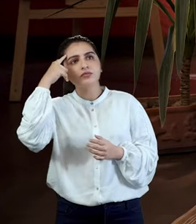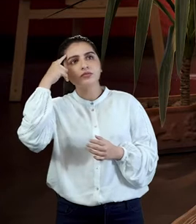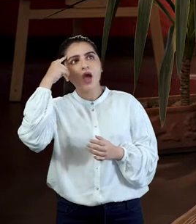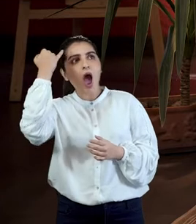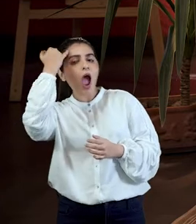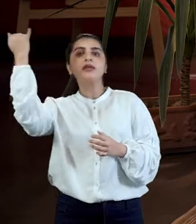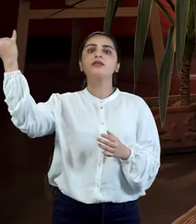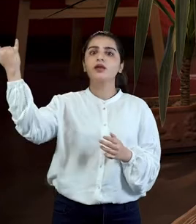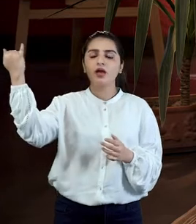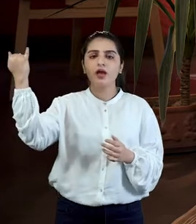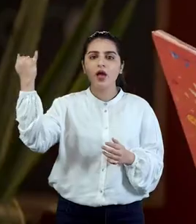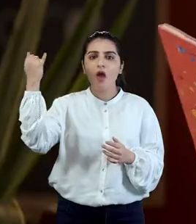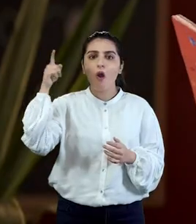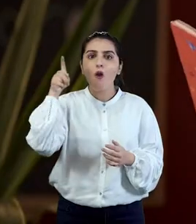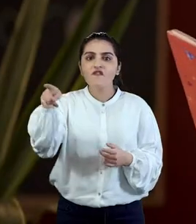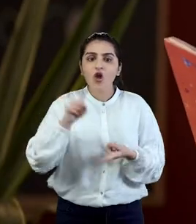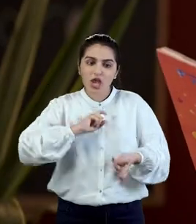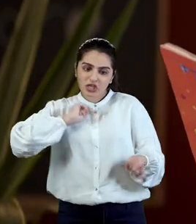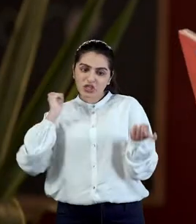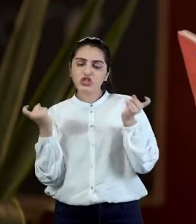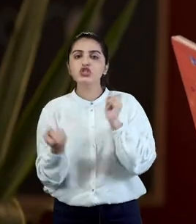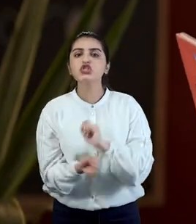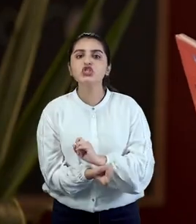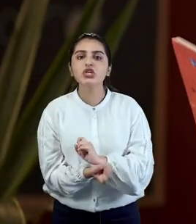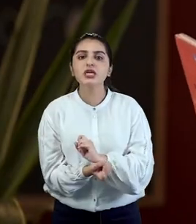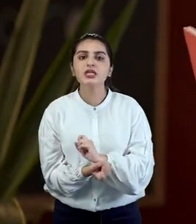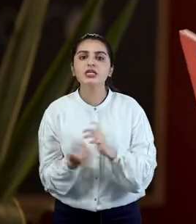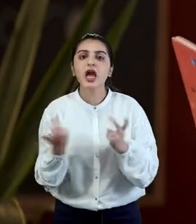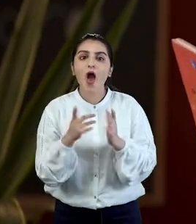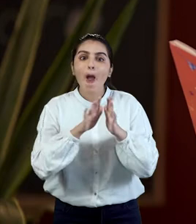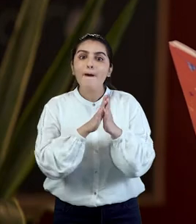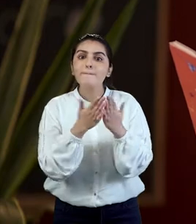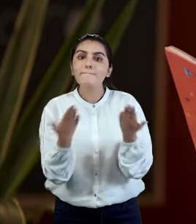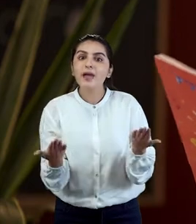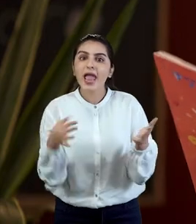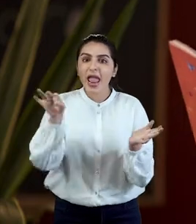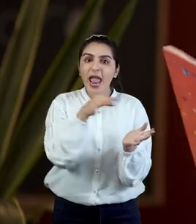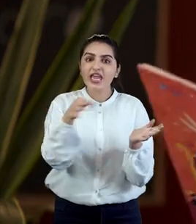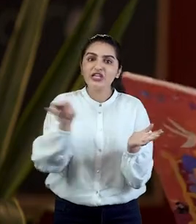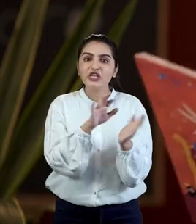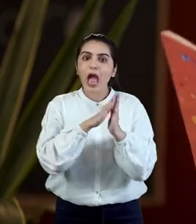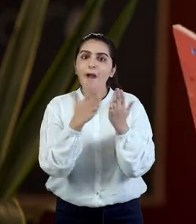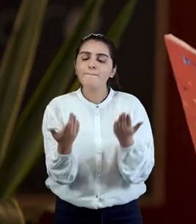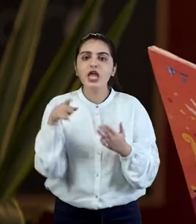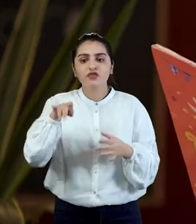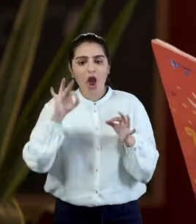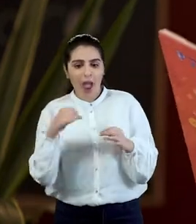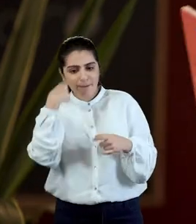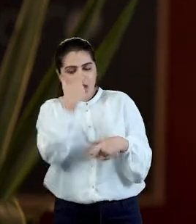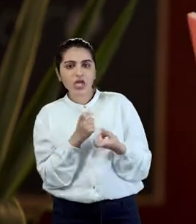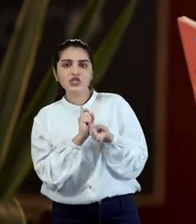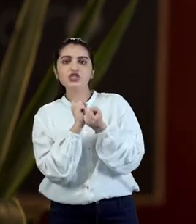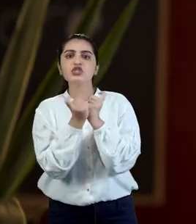had an idea. She turned herself into a page of the wizard's book,